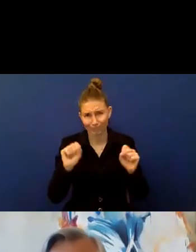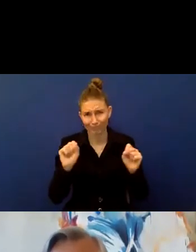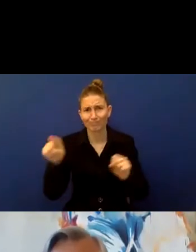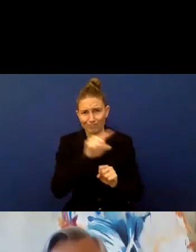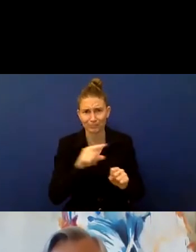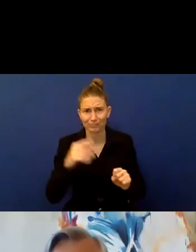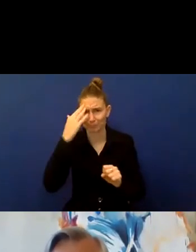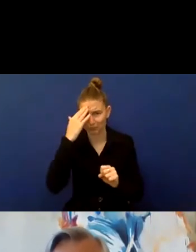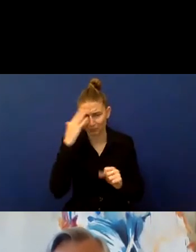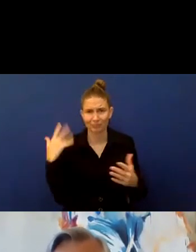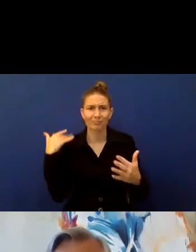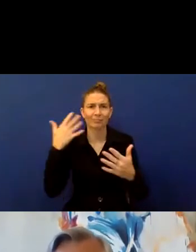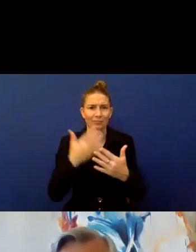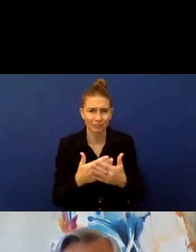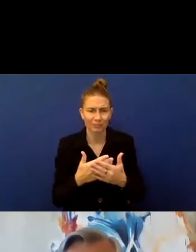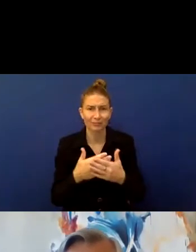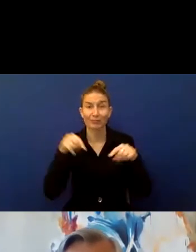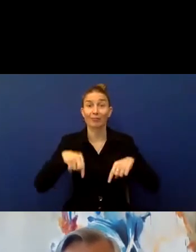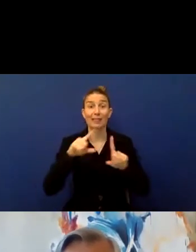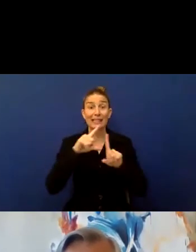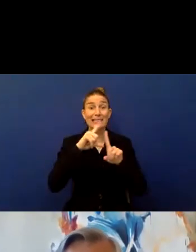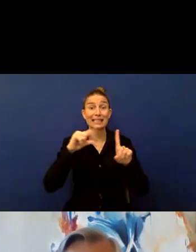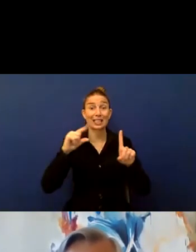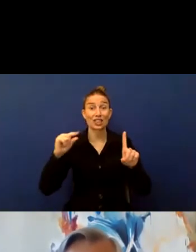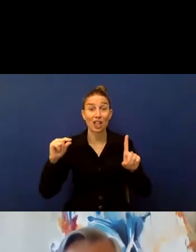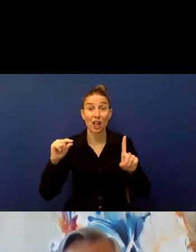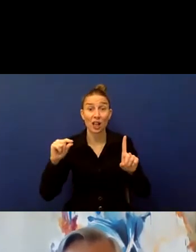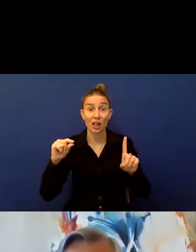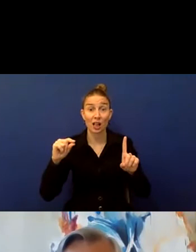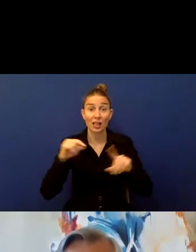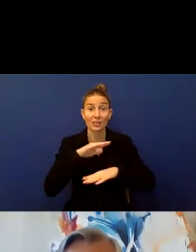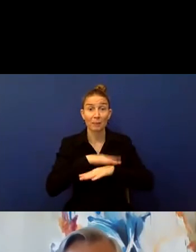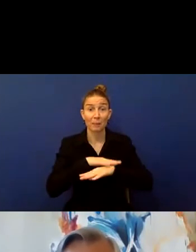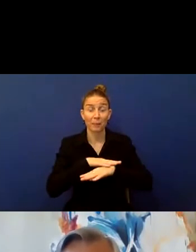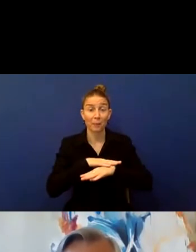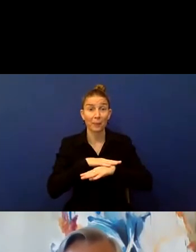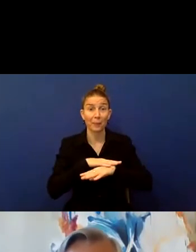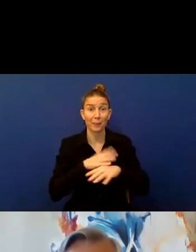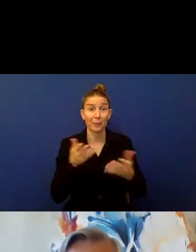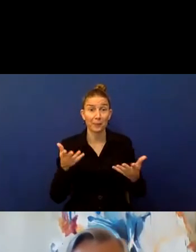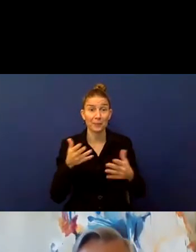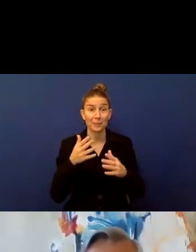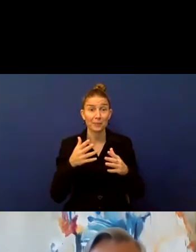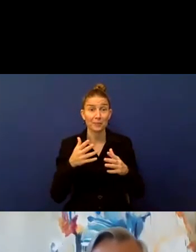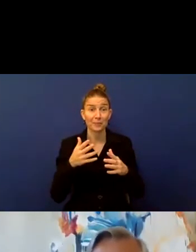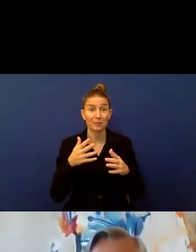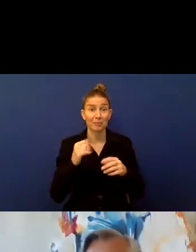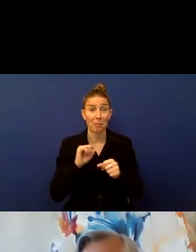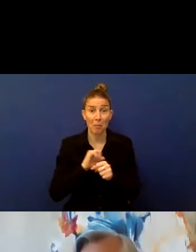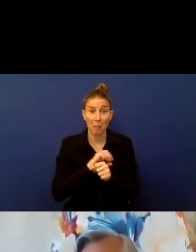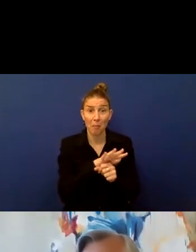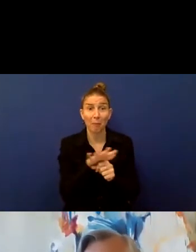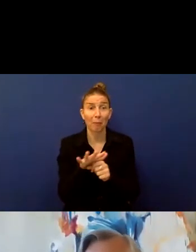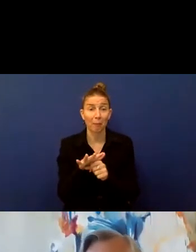engaging on this digital age, particularly now in this pandemic